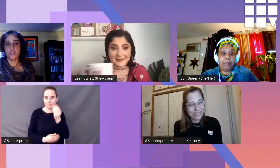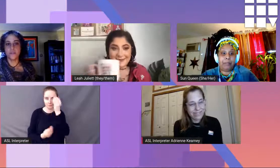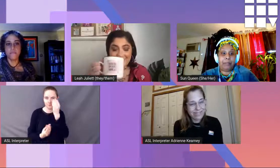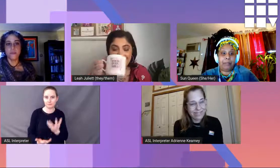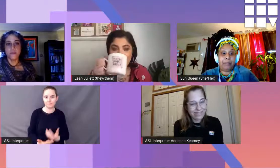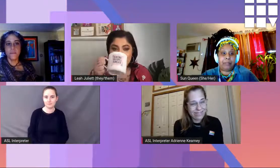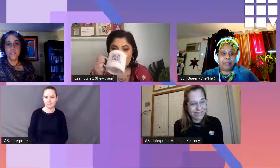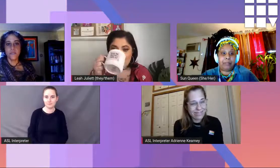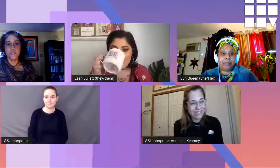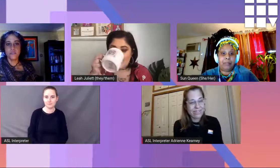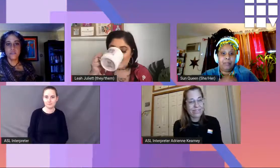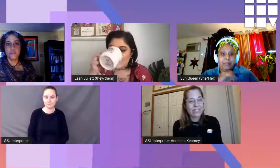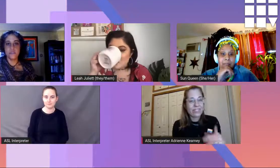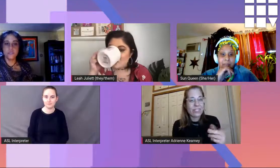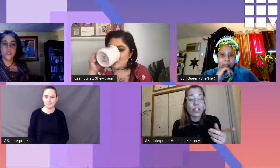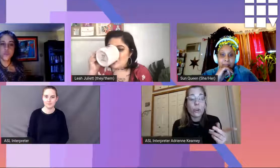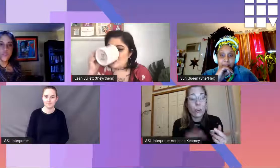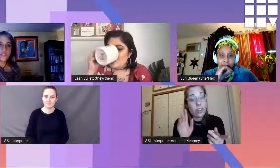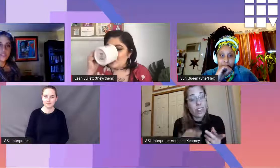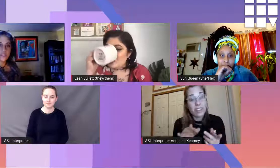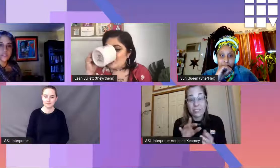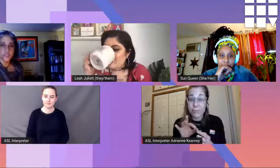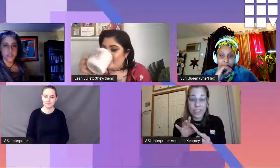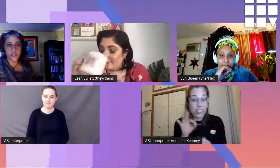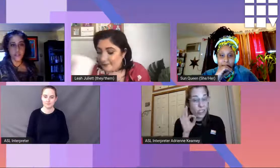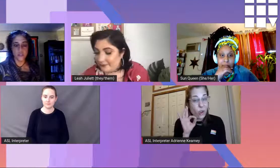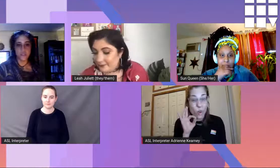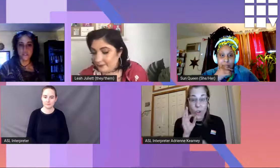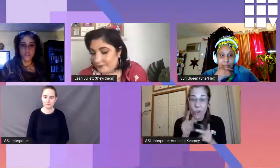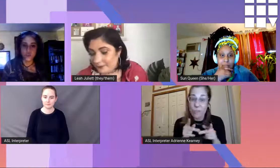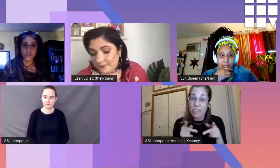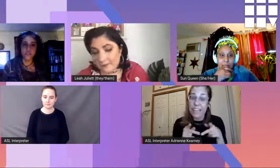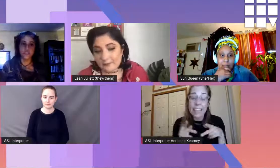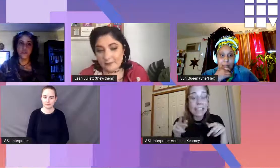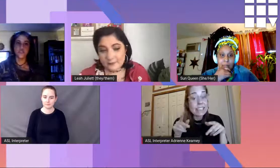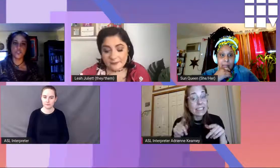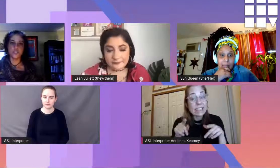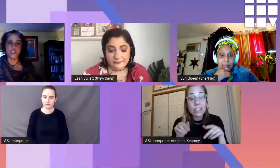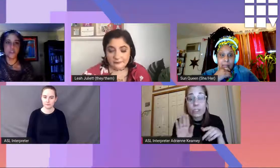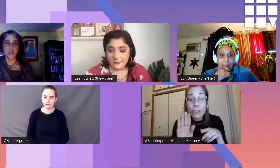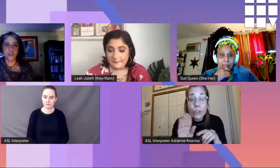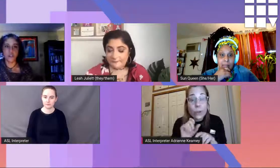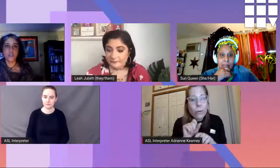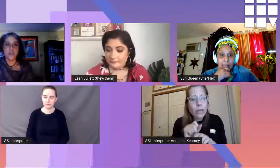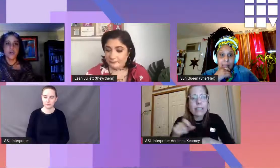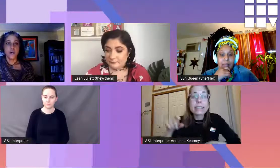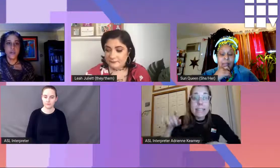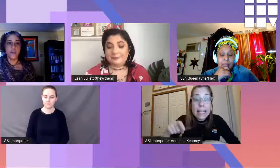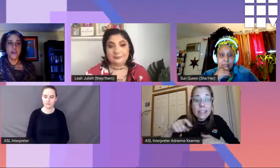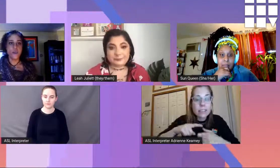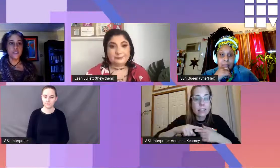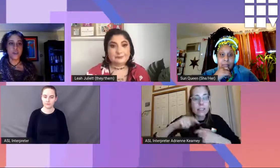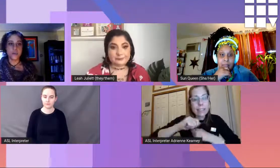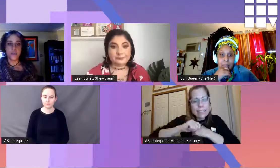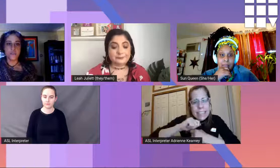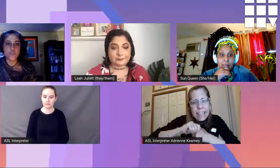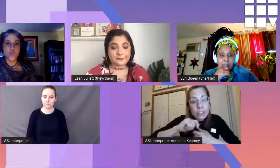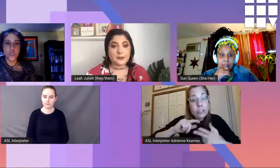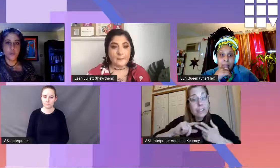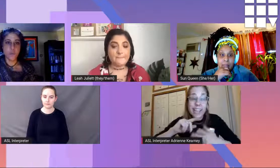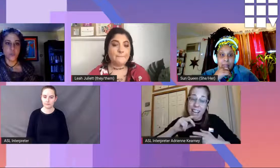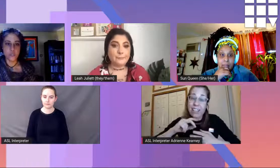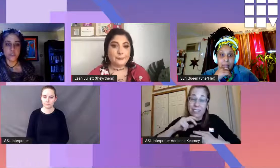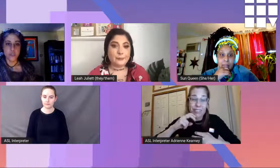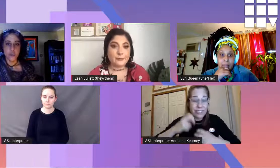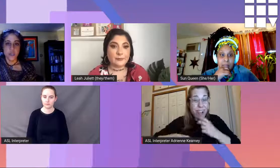place, because this is the work that's necessary, and this is the work that's dangerous and hard. And I want to talk about those